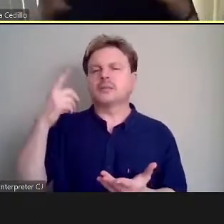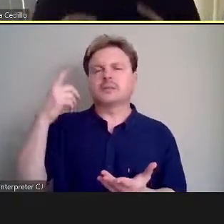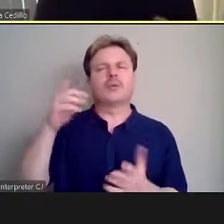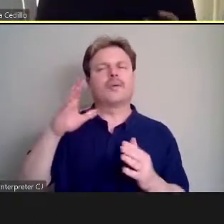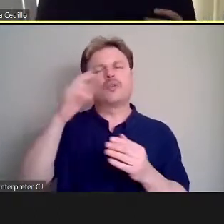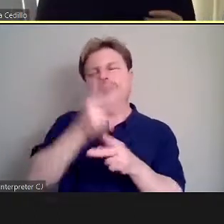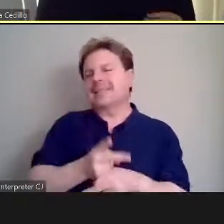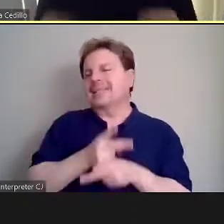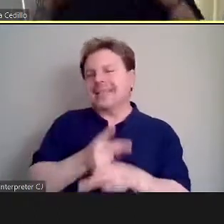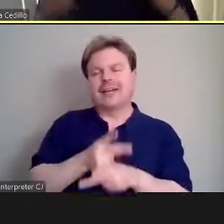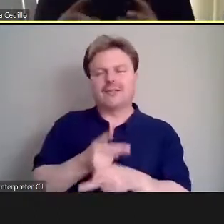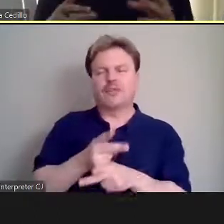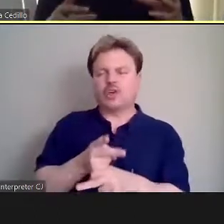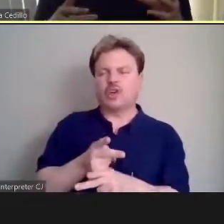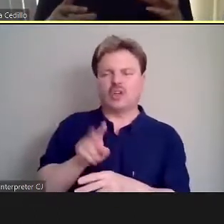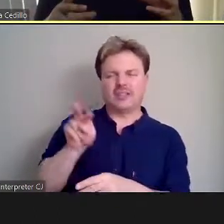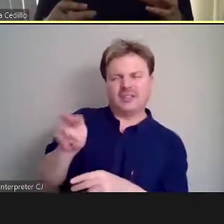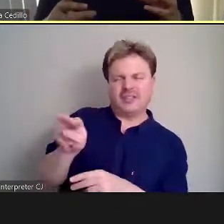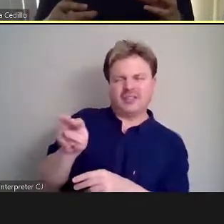assuming that something